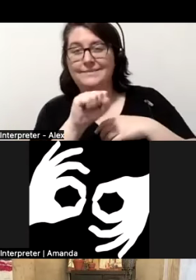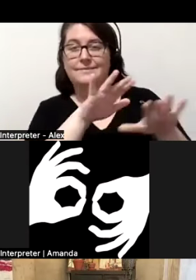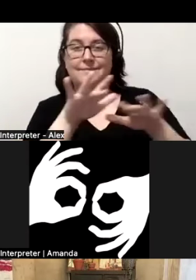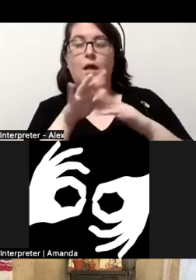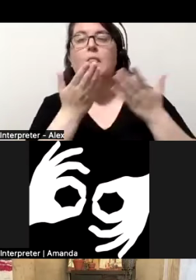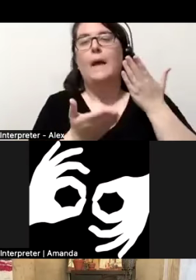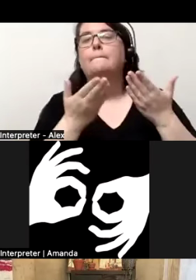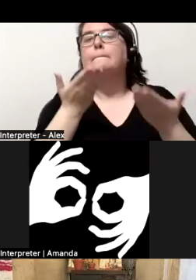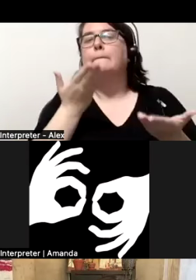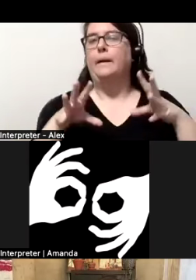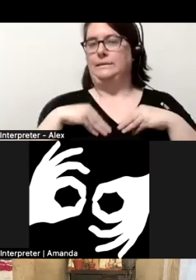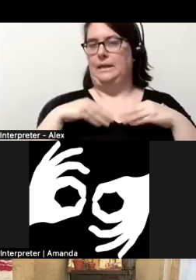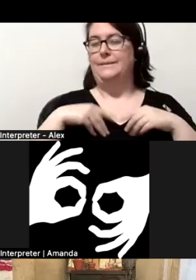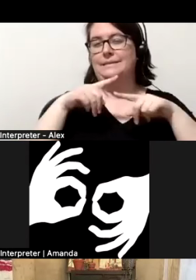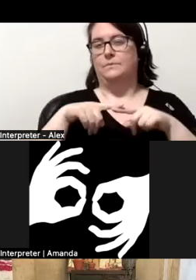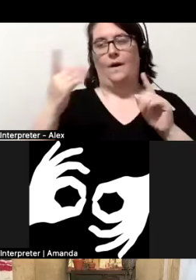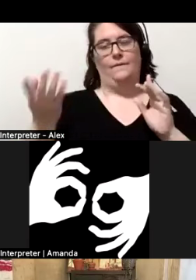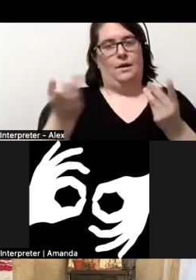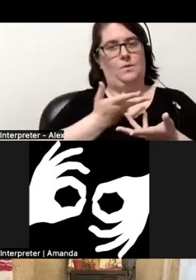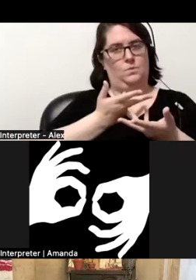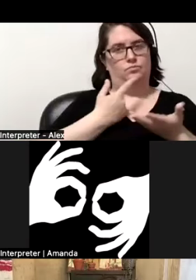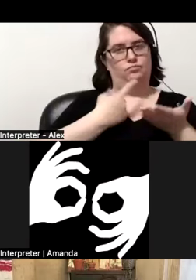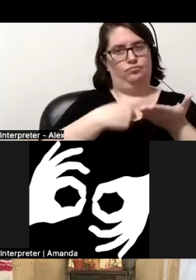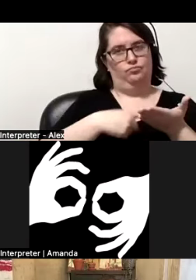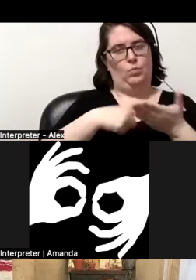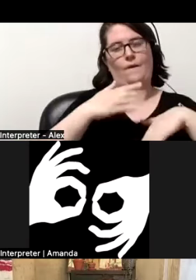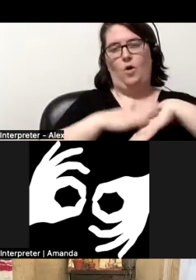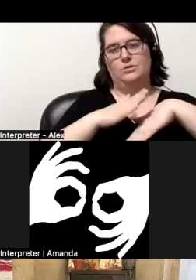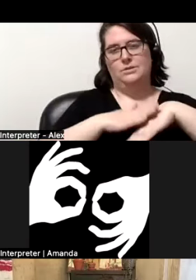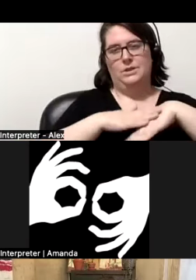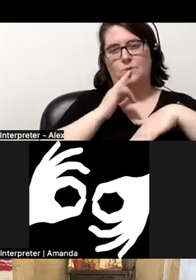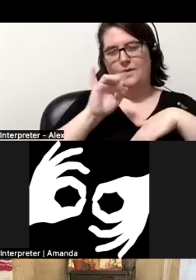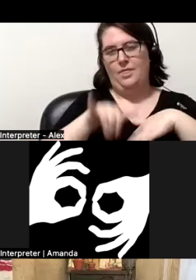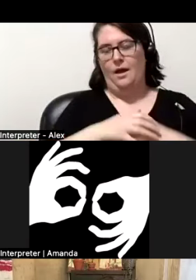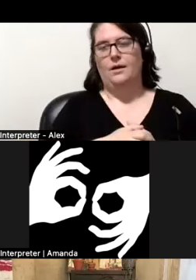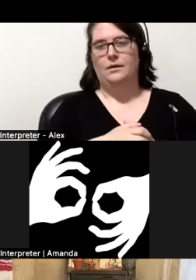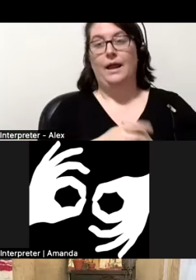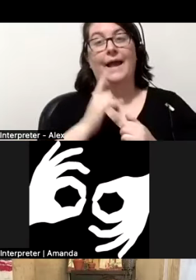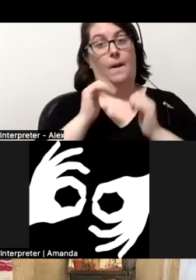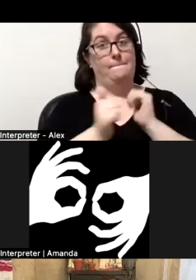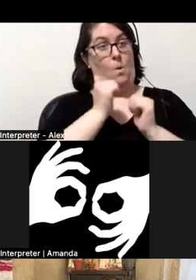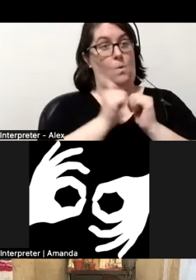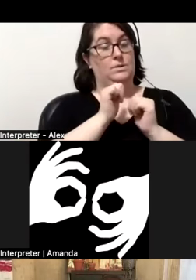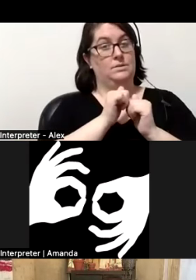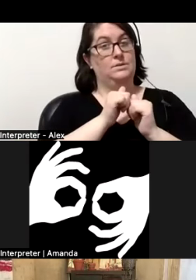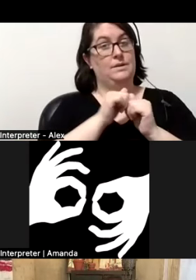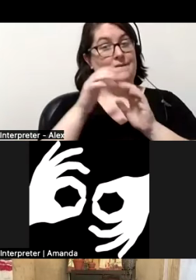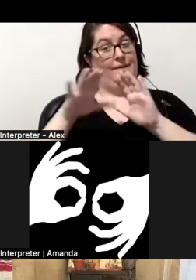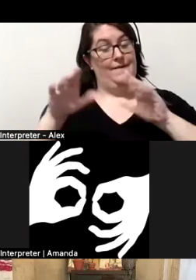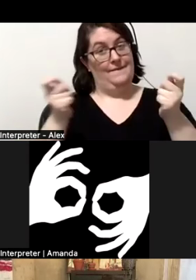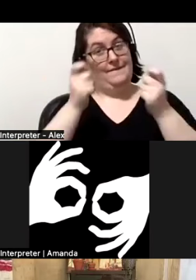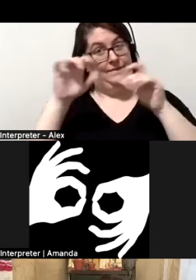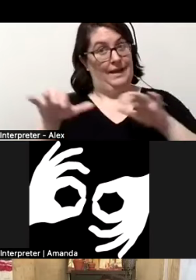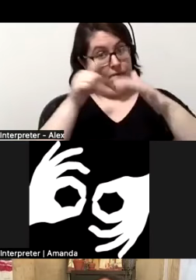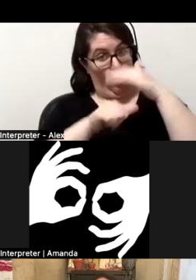considered eligible at the discretion of the KAC in consultation with the city, provided the majority of festival activities occur within the city of